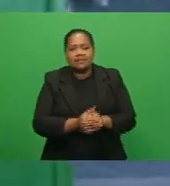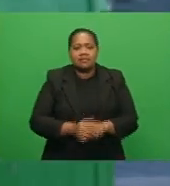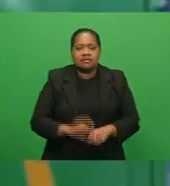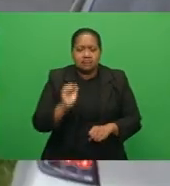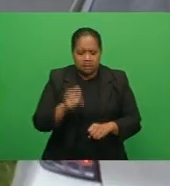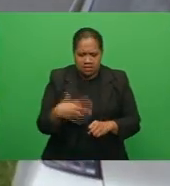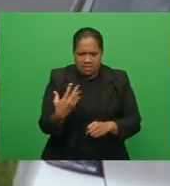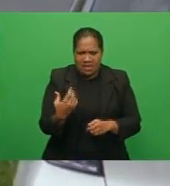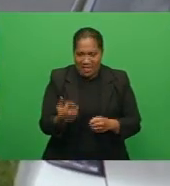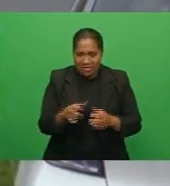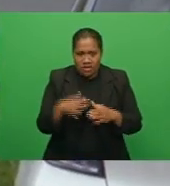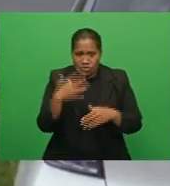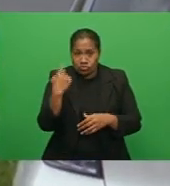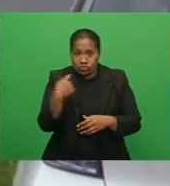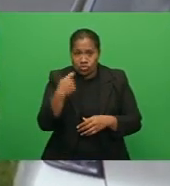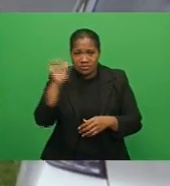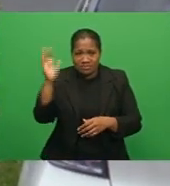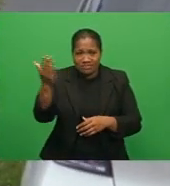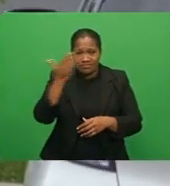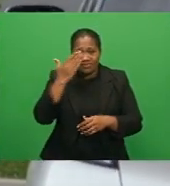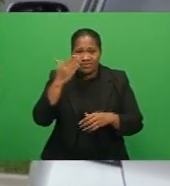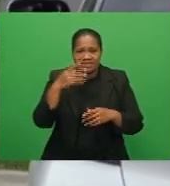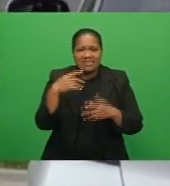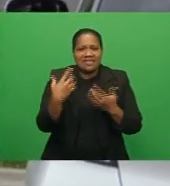festive season just around the corner.